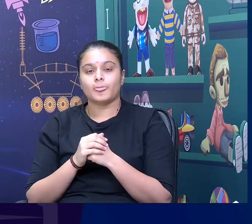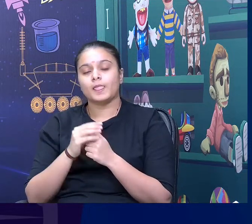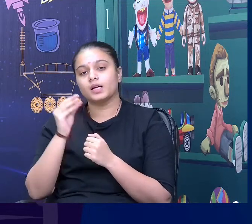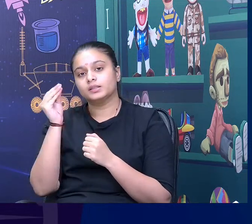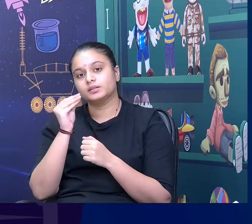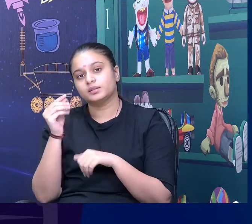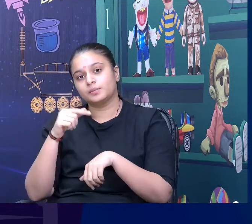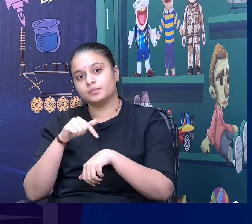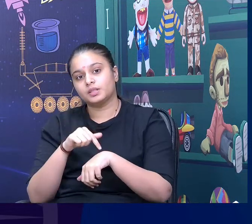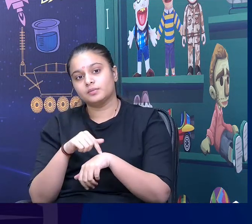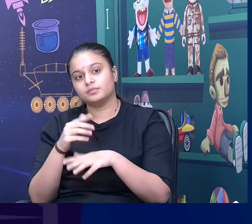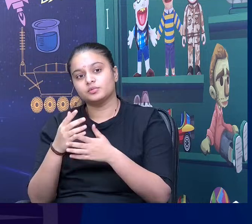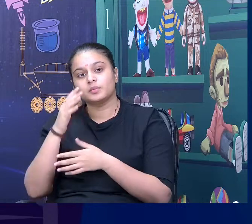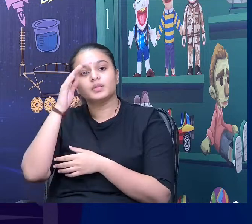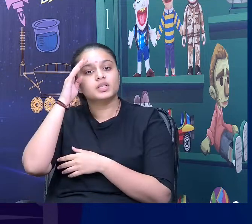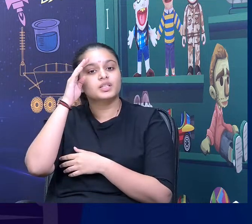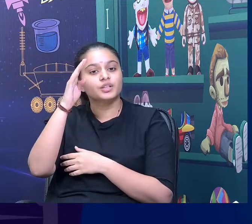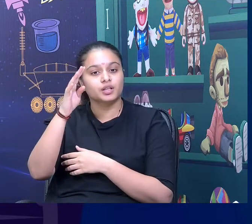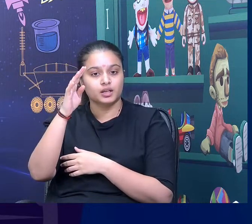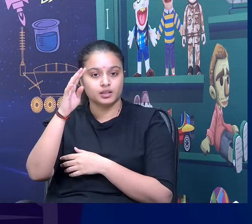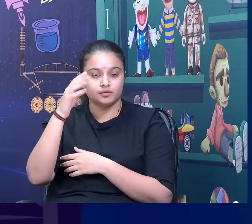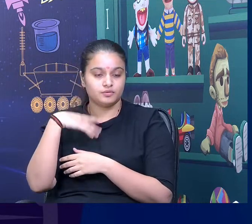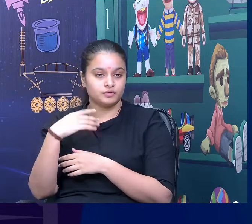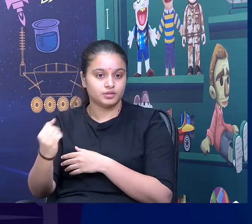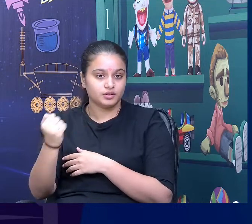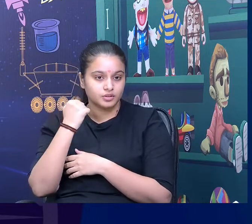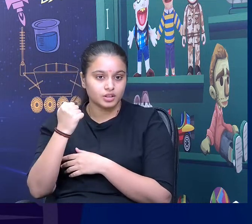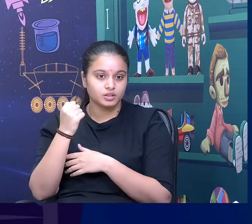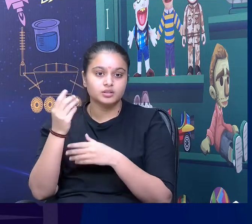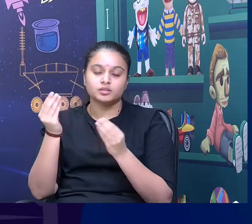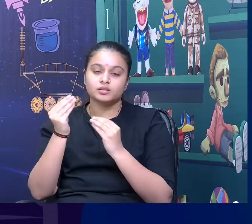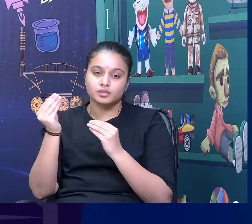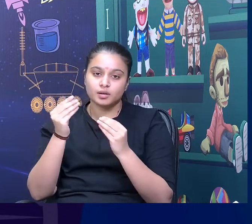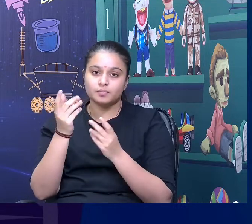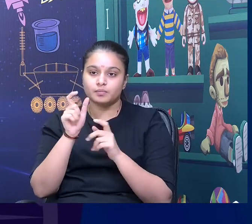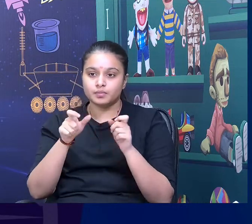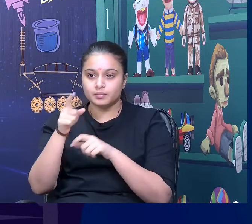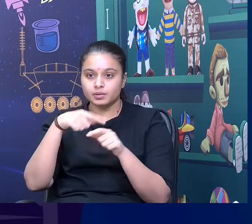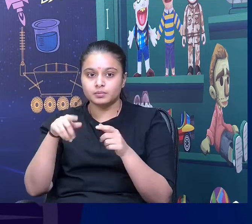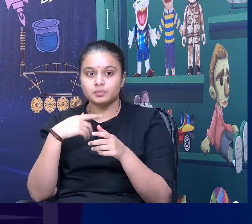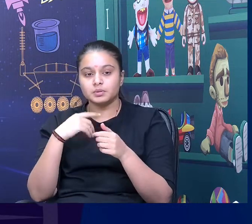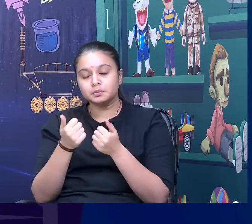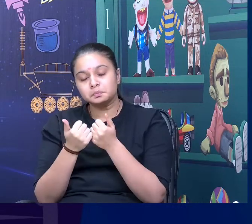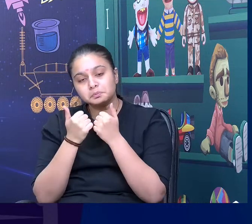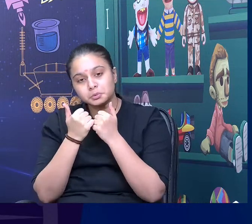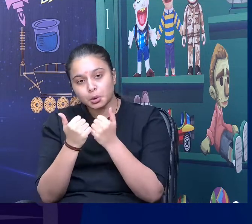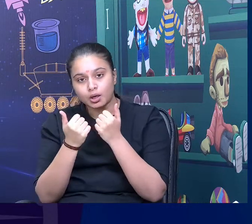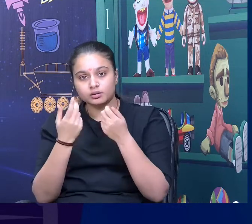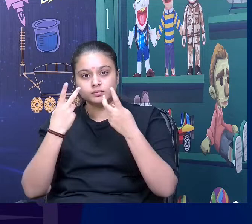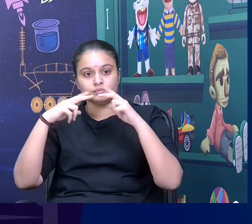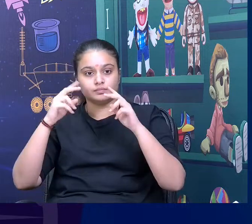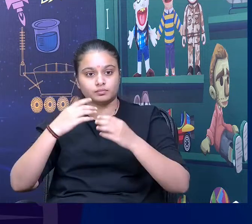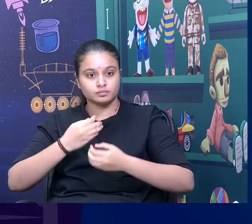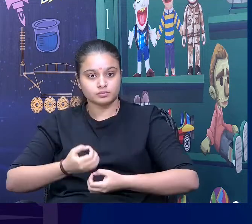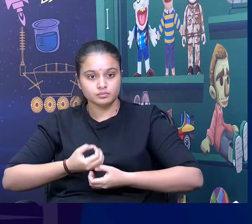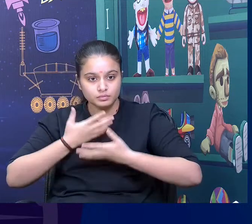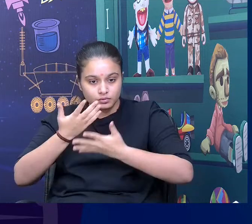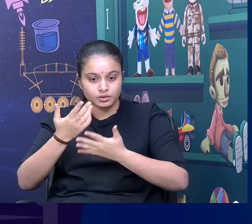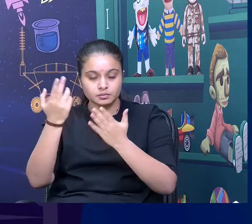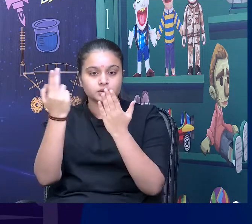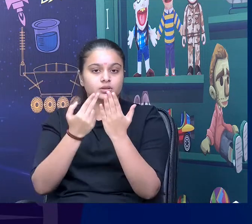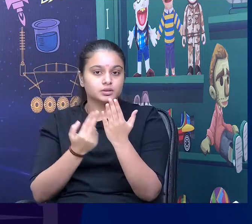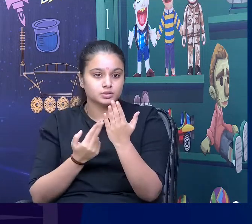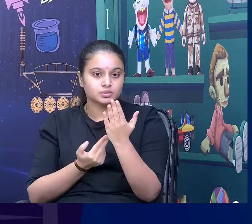and sometimes, your creative strengths also help. Some of you might be extremely good at expressing yourselves through